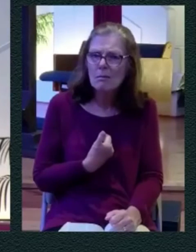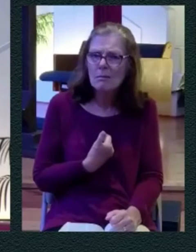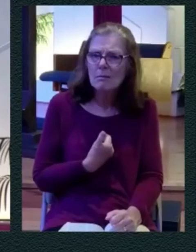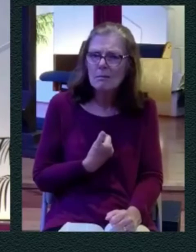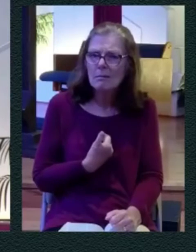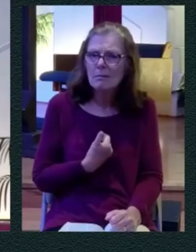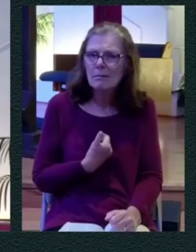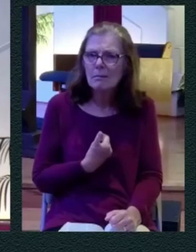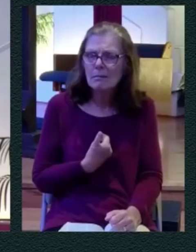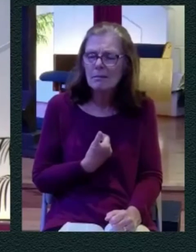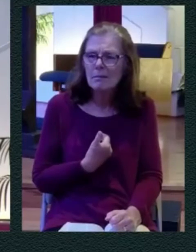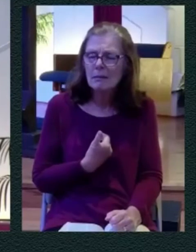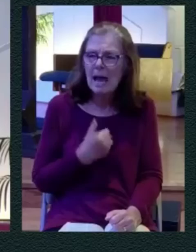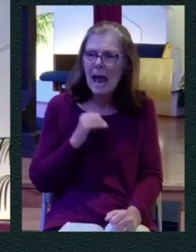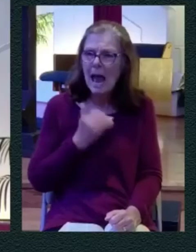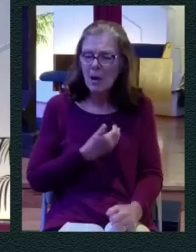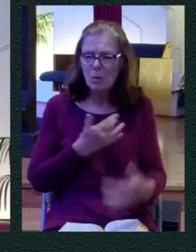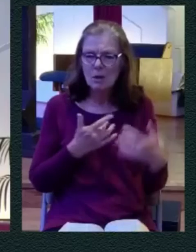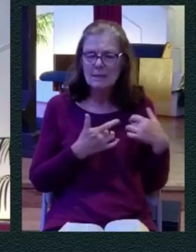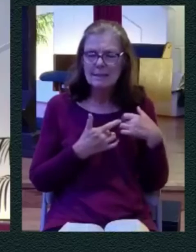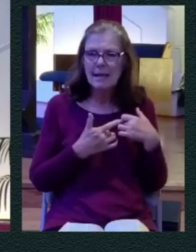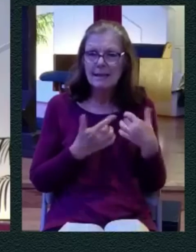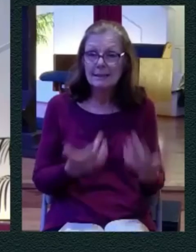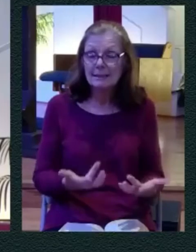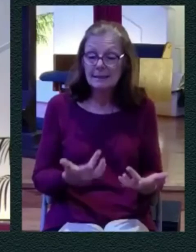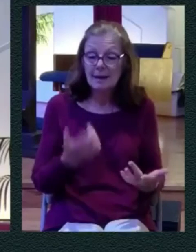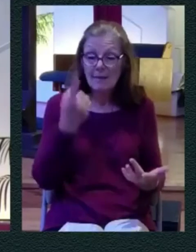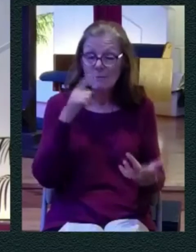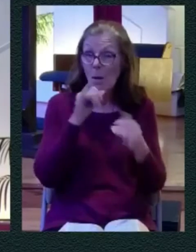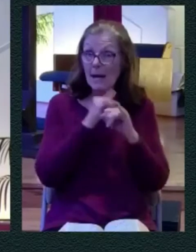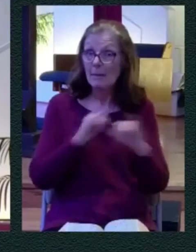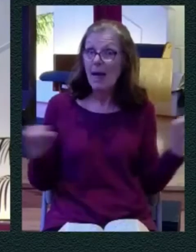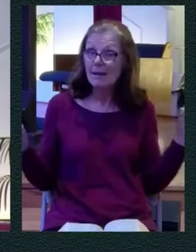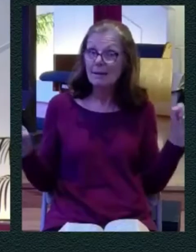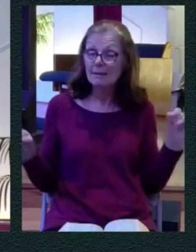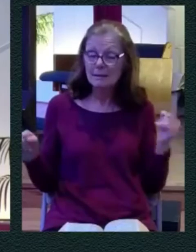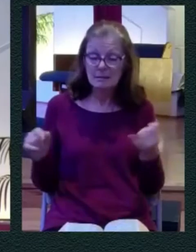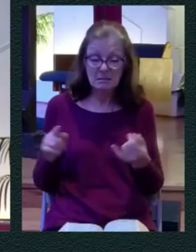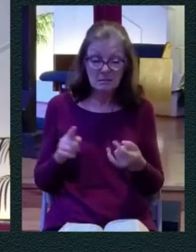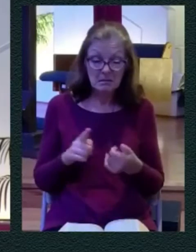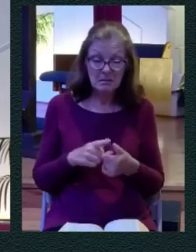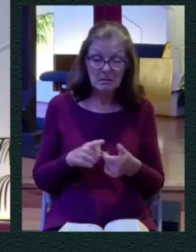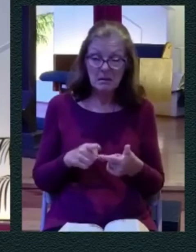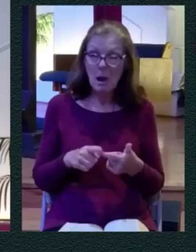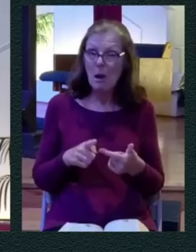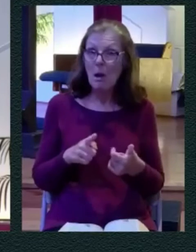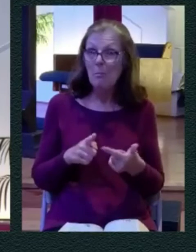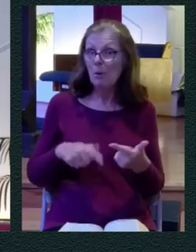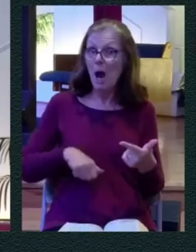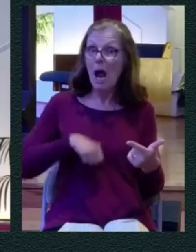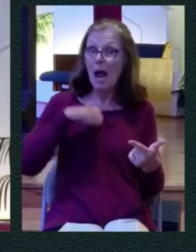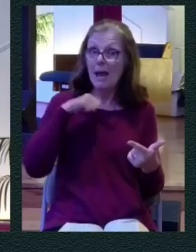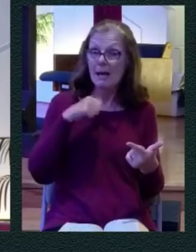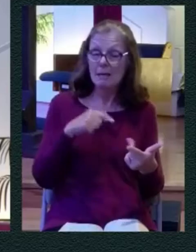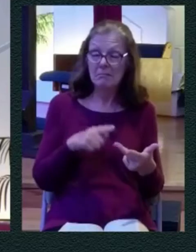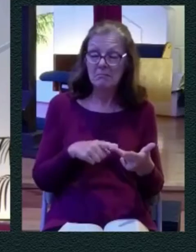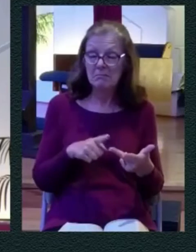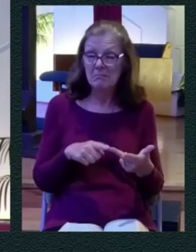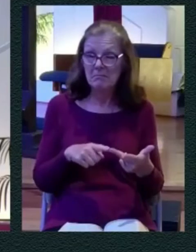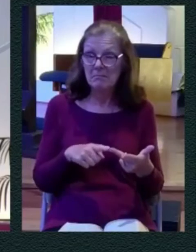Our tendency to independence, our pride,